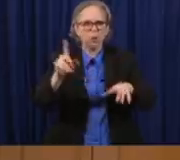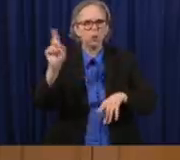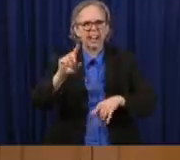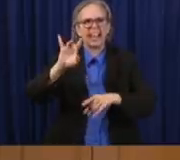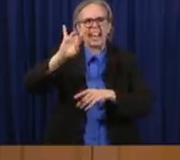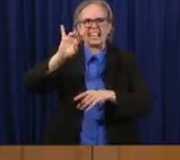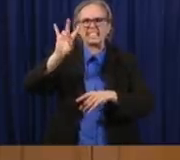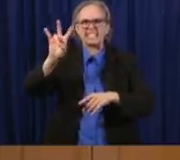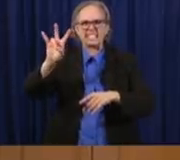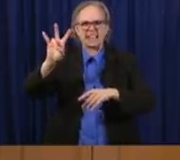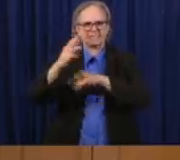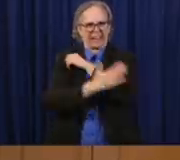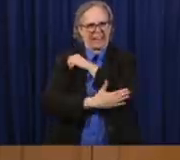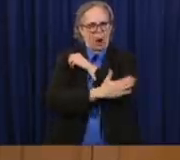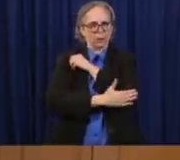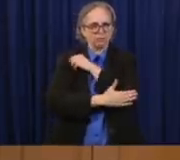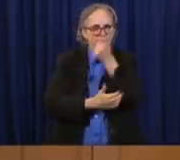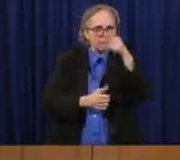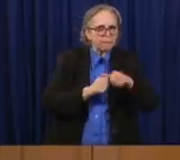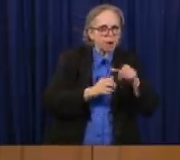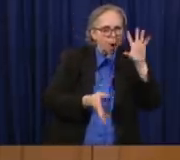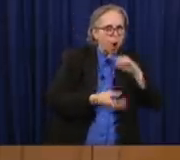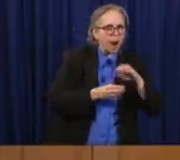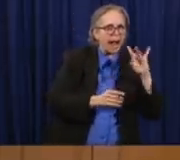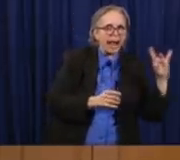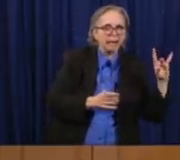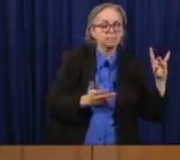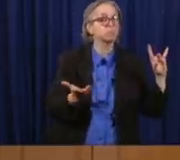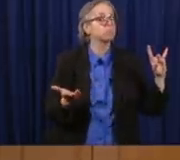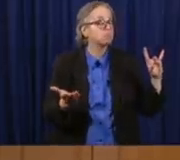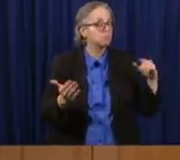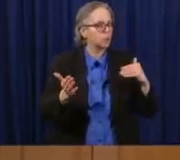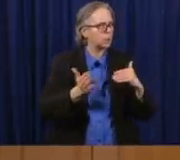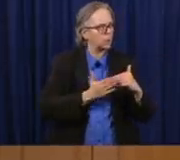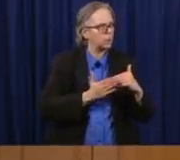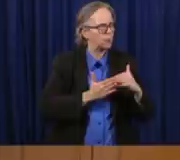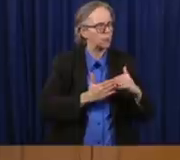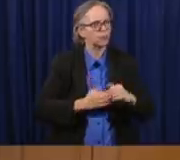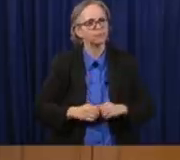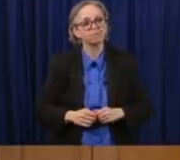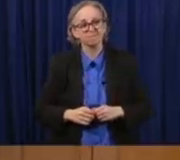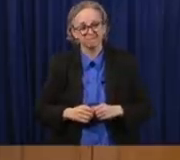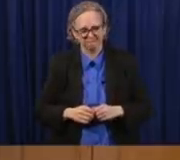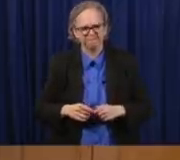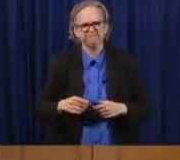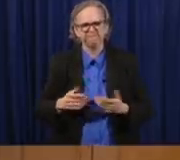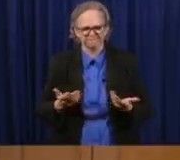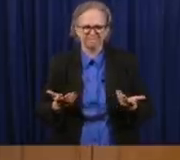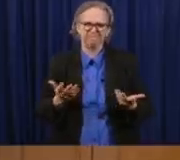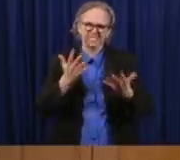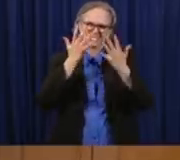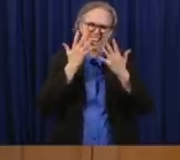88 counties. We have, sadly, a total death number of